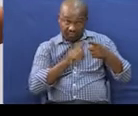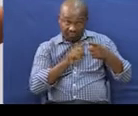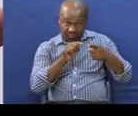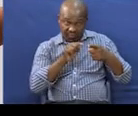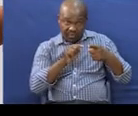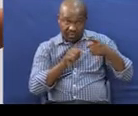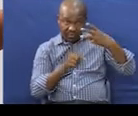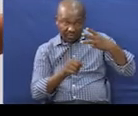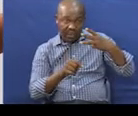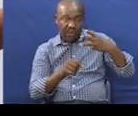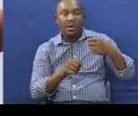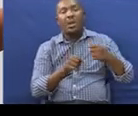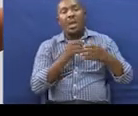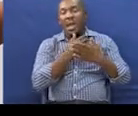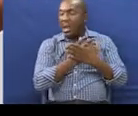sugar.